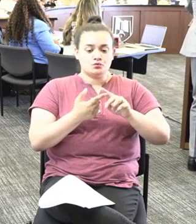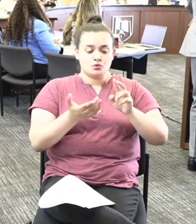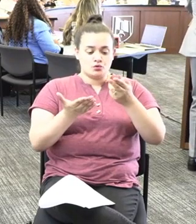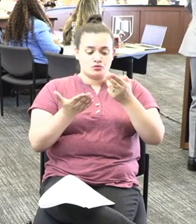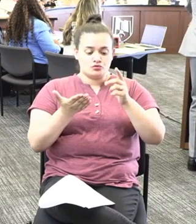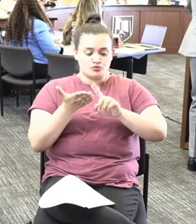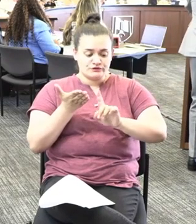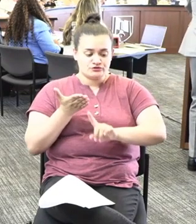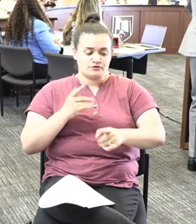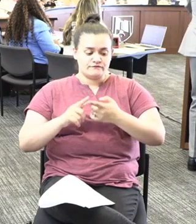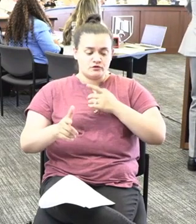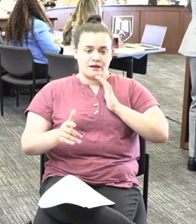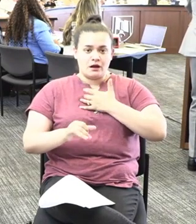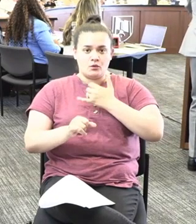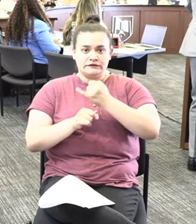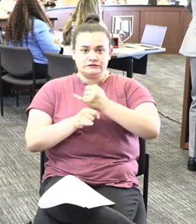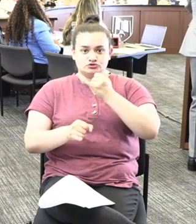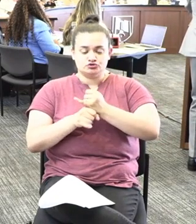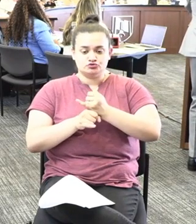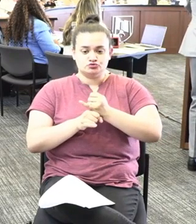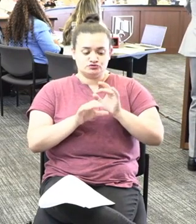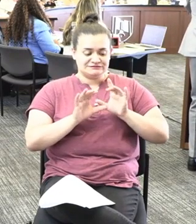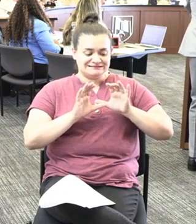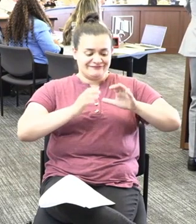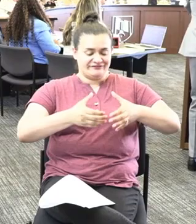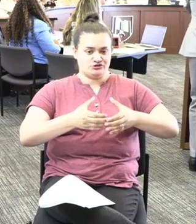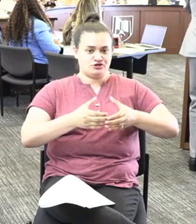from our institutional research division,